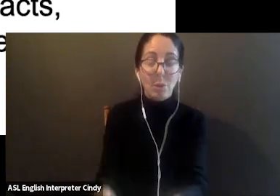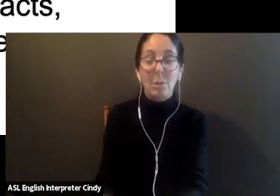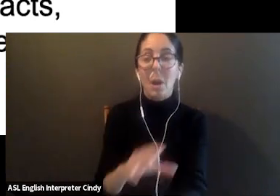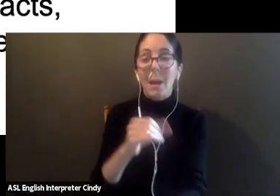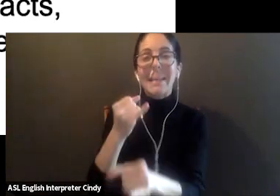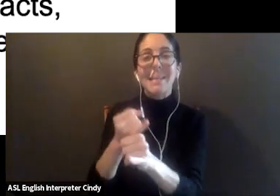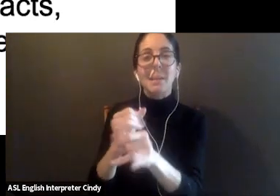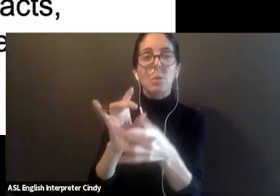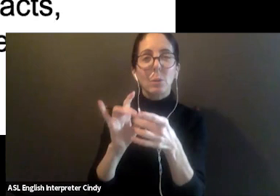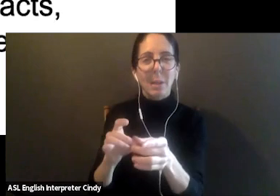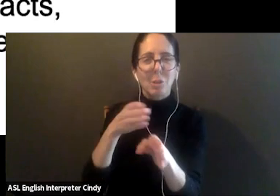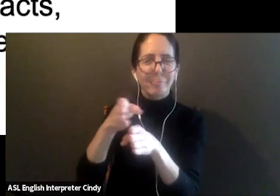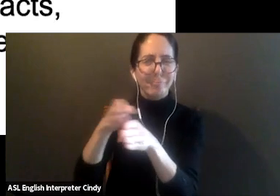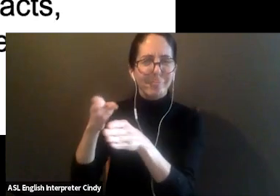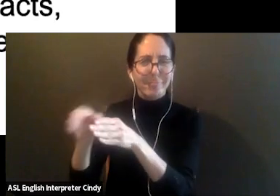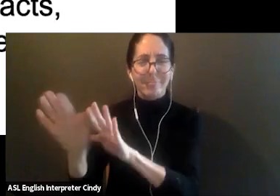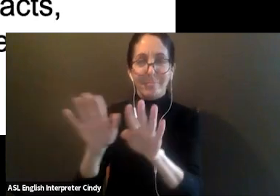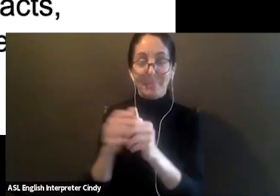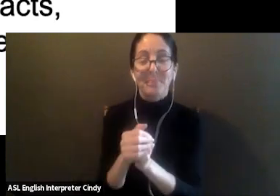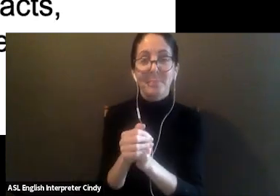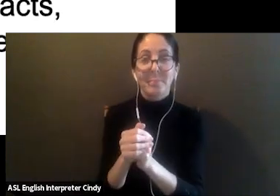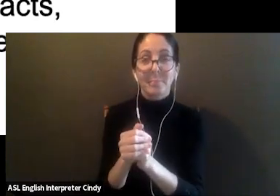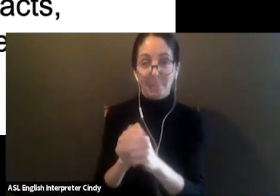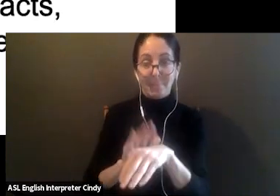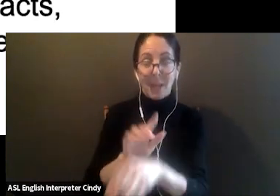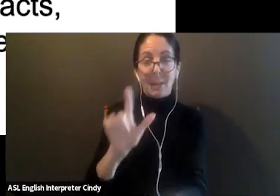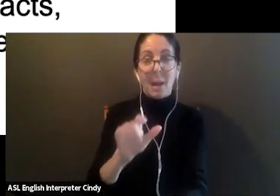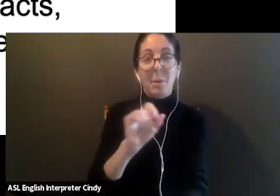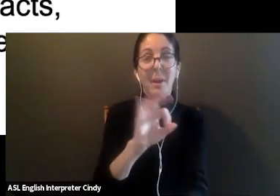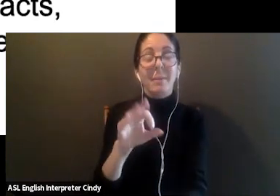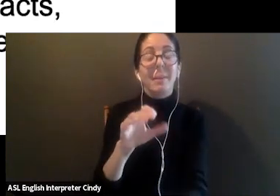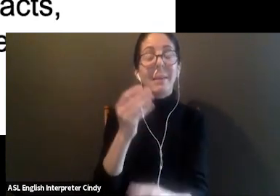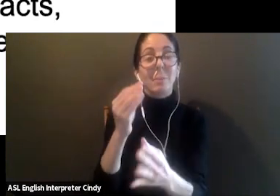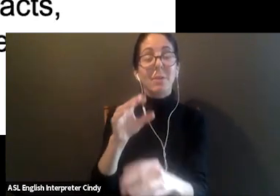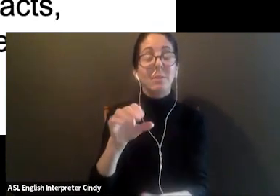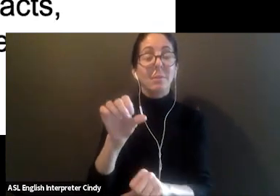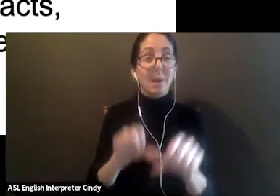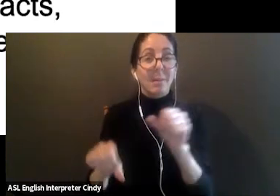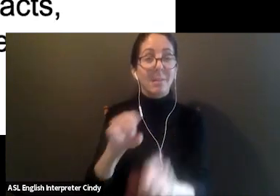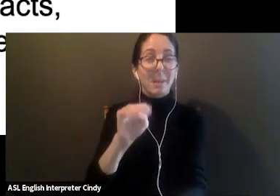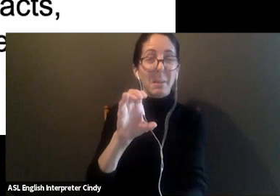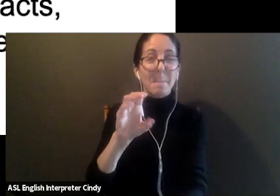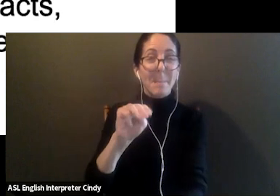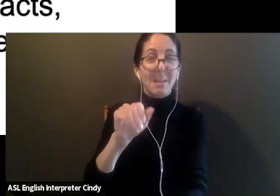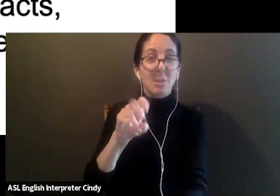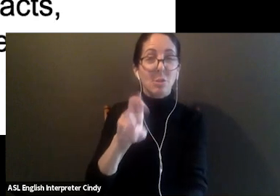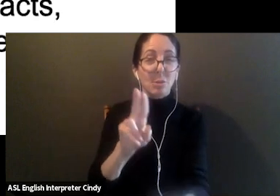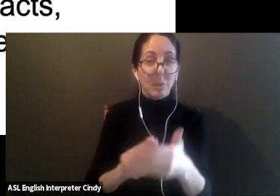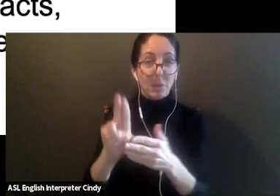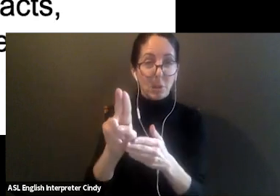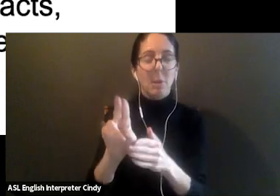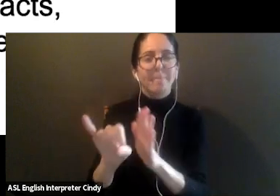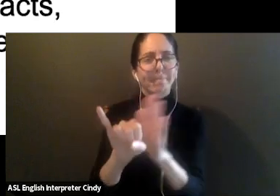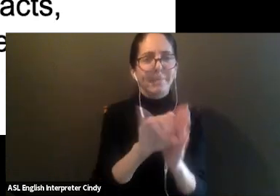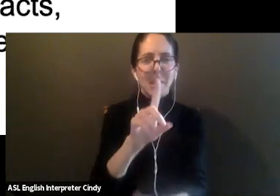industrial relations. We consulted a library and information scientist at McMaster University to identify relevant